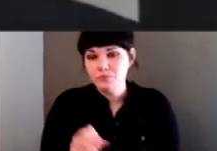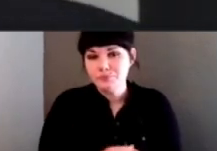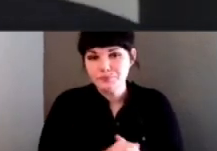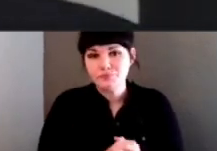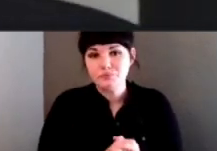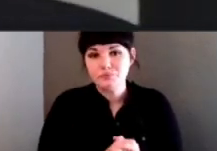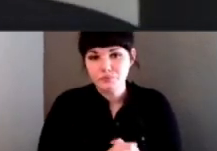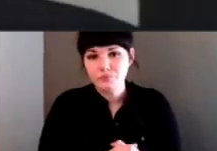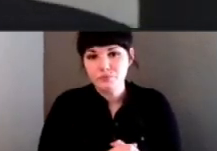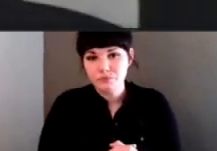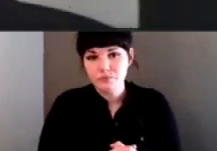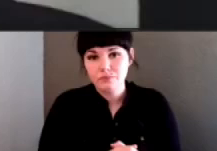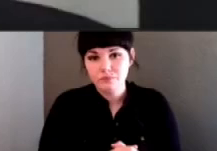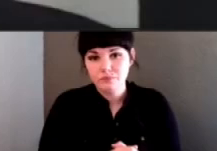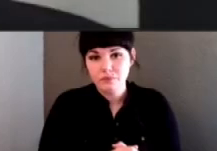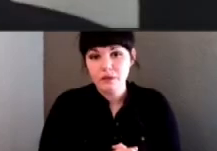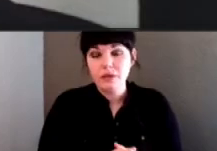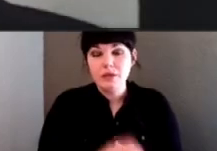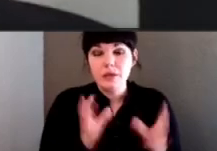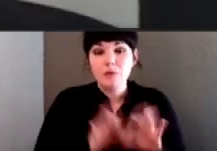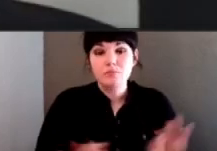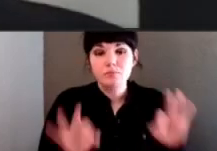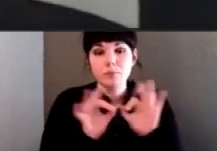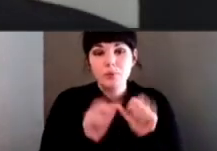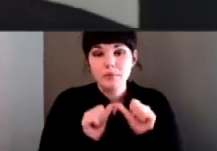the universal mask wearing and the social distancing.